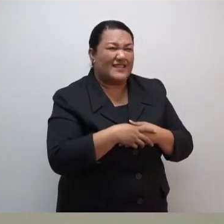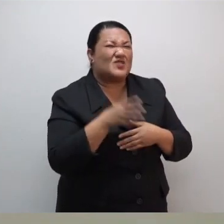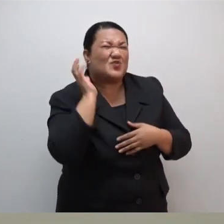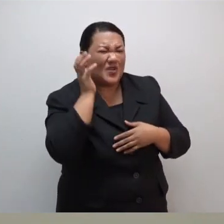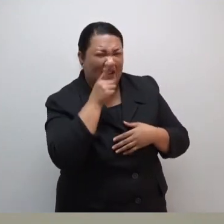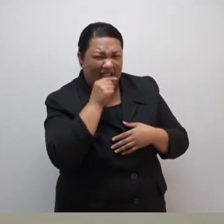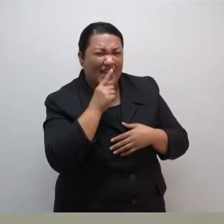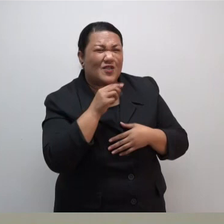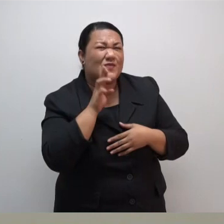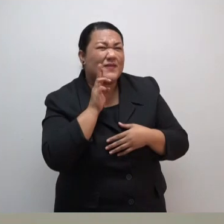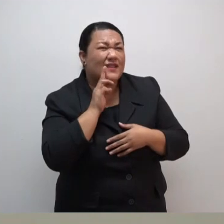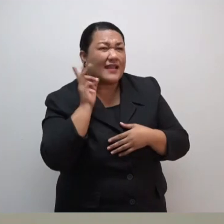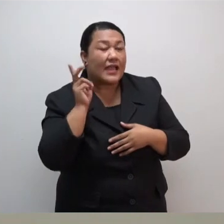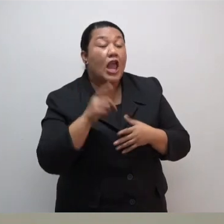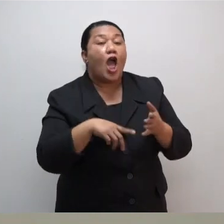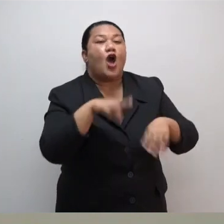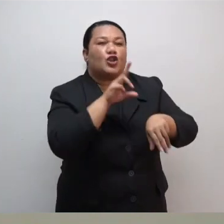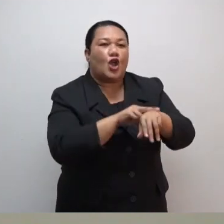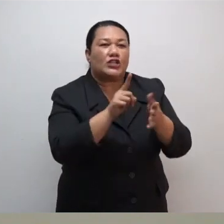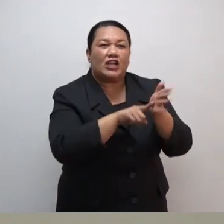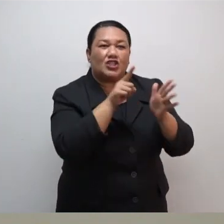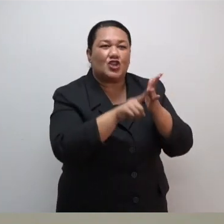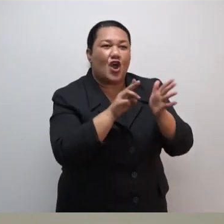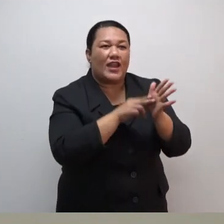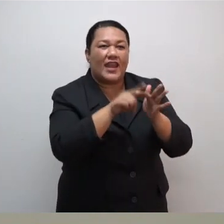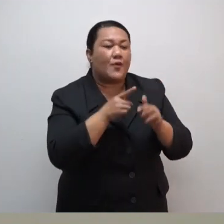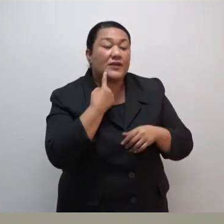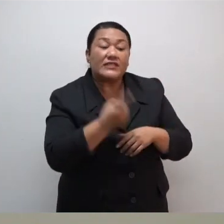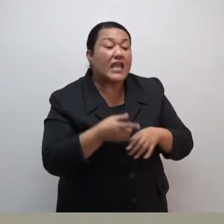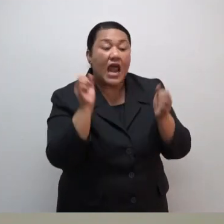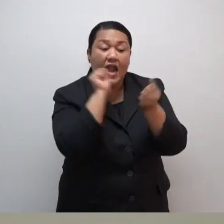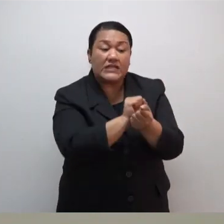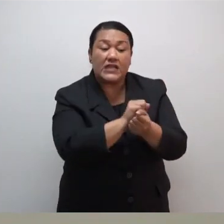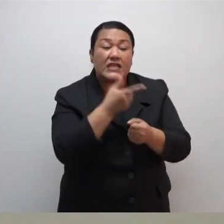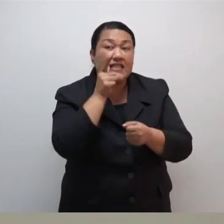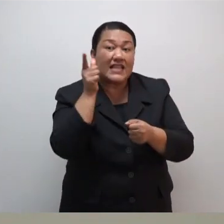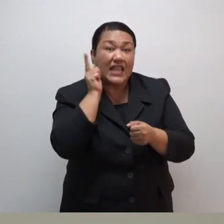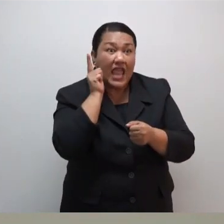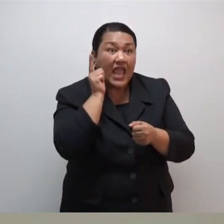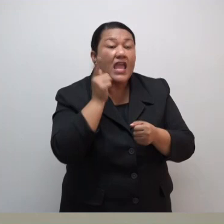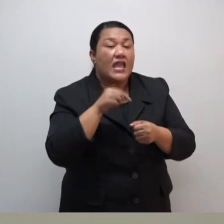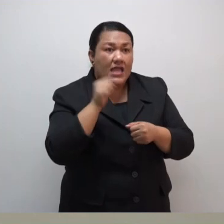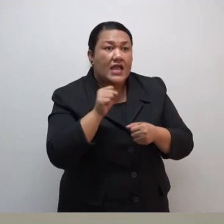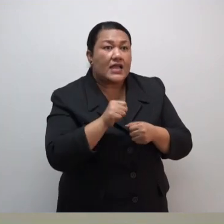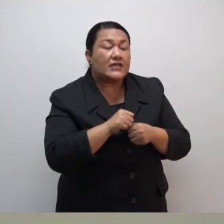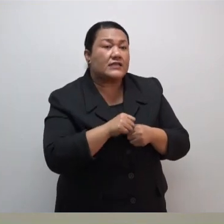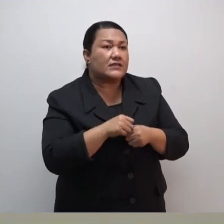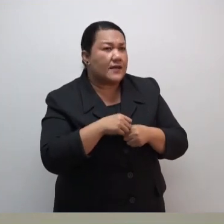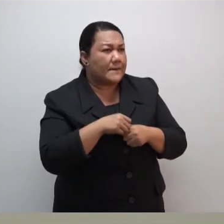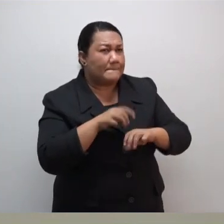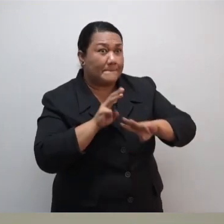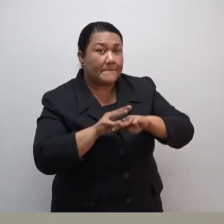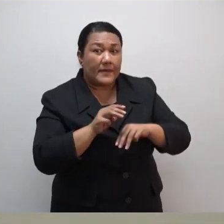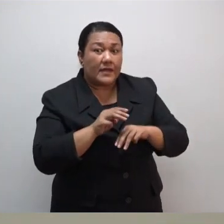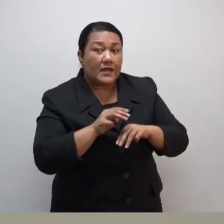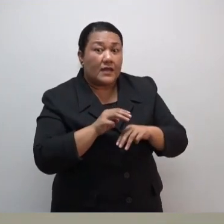about. Who is what? Dr. Chone Hawea, sir. What about him? He was arrested yesterday. So the National Federation Party has released a statement, and they're saying that these